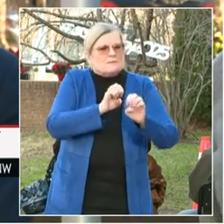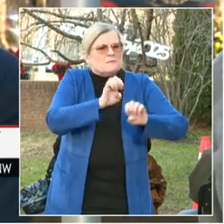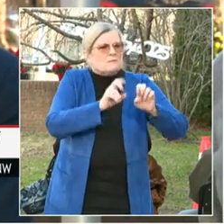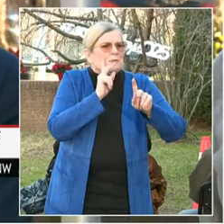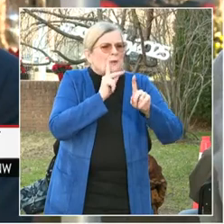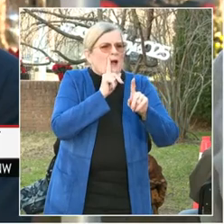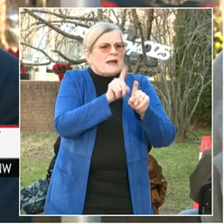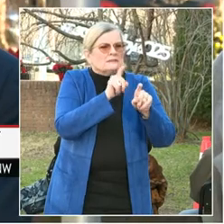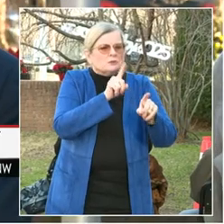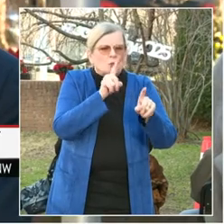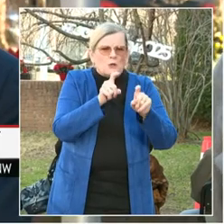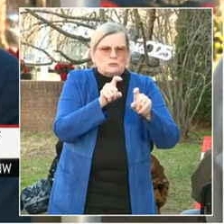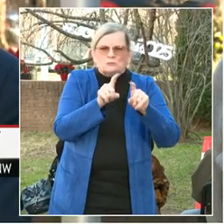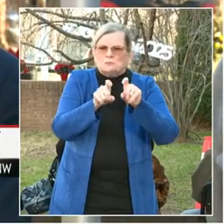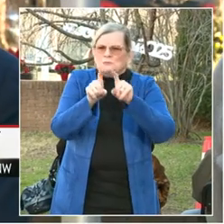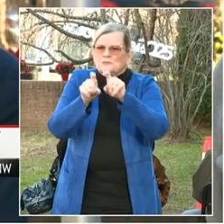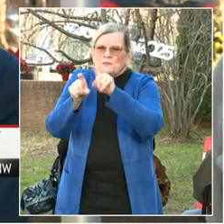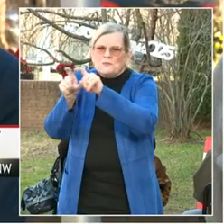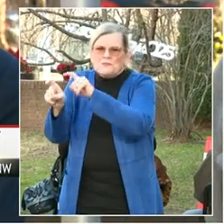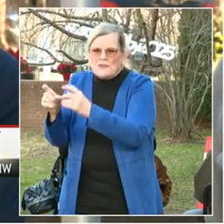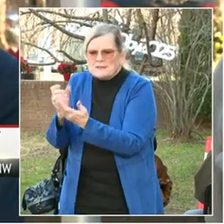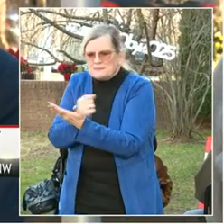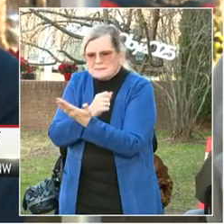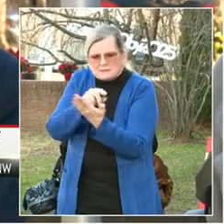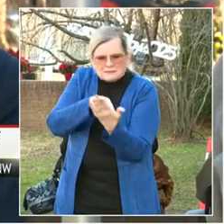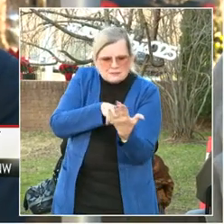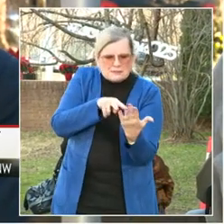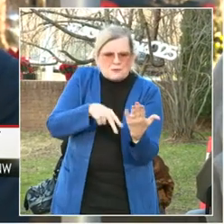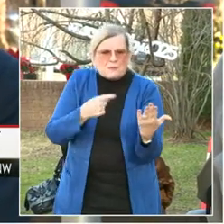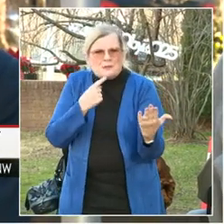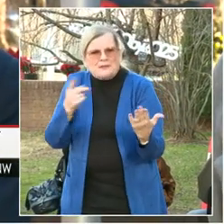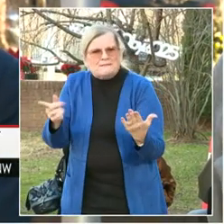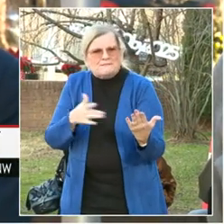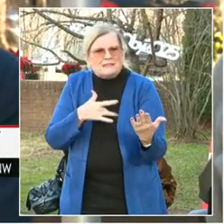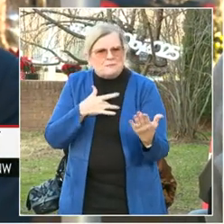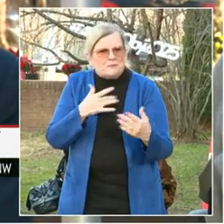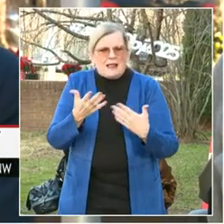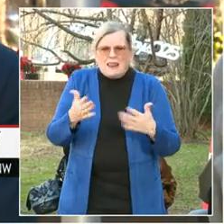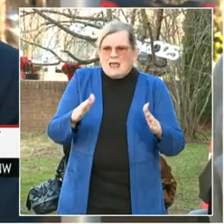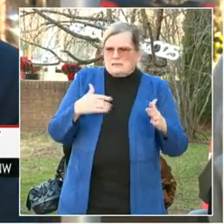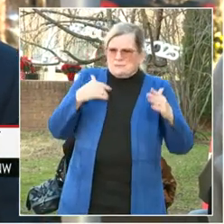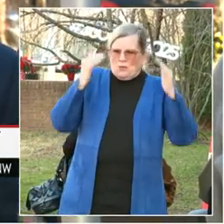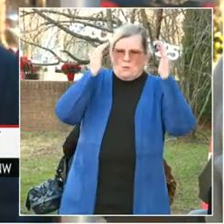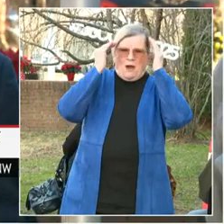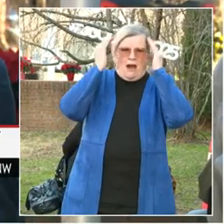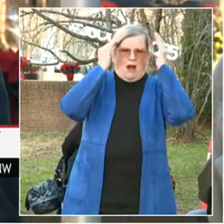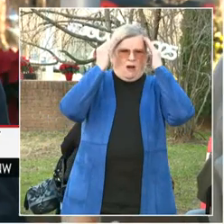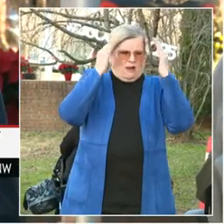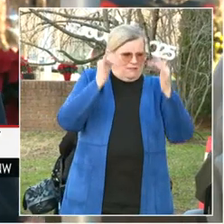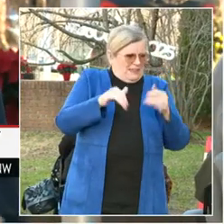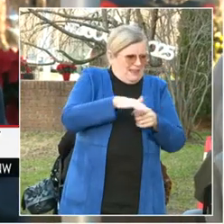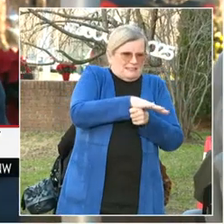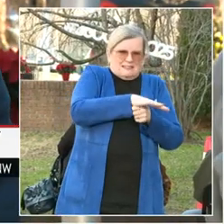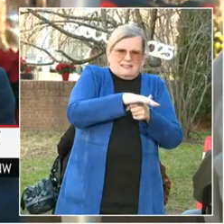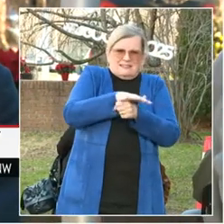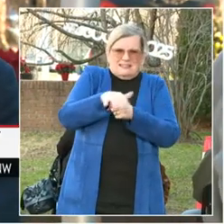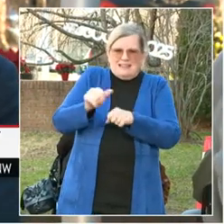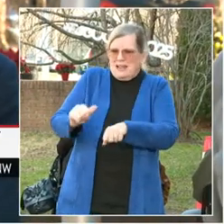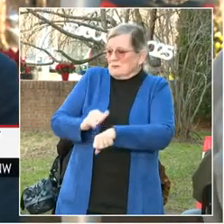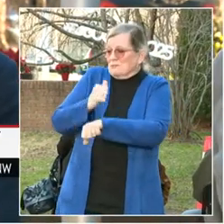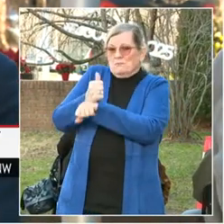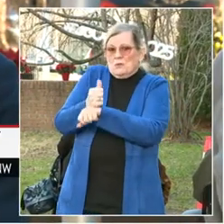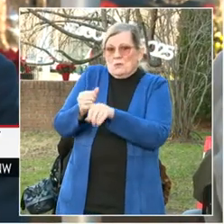zoning changes for specific sites and areas to allow for more housing and affordable housing. Already, OP has been working with the Chevy Chase